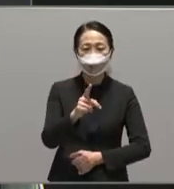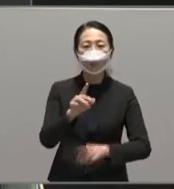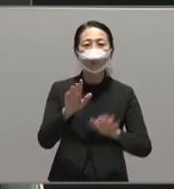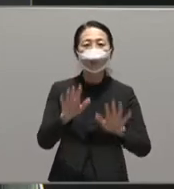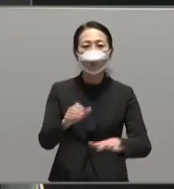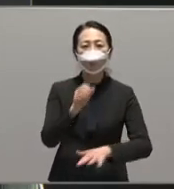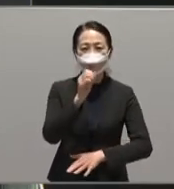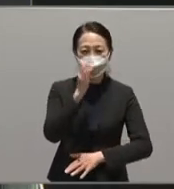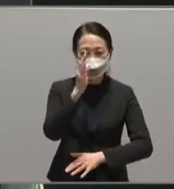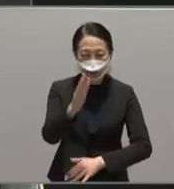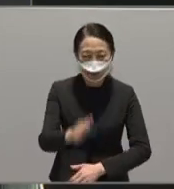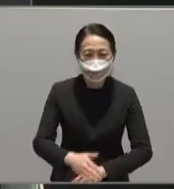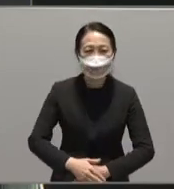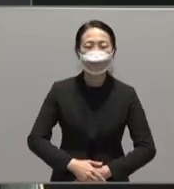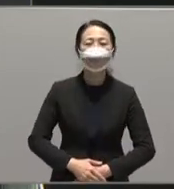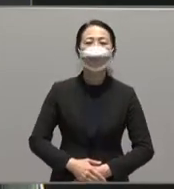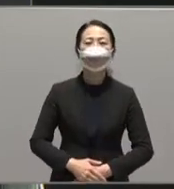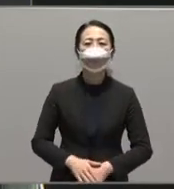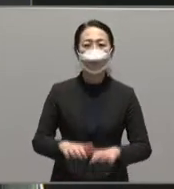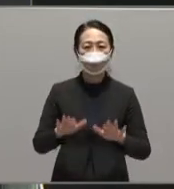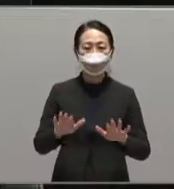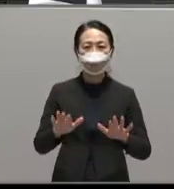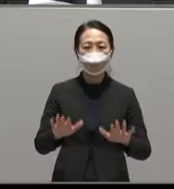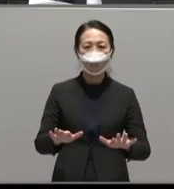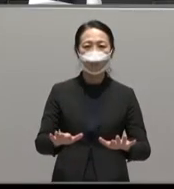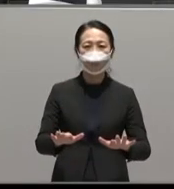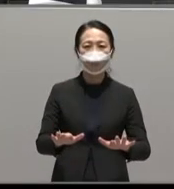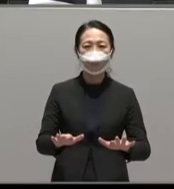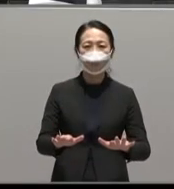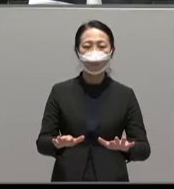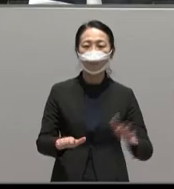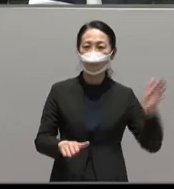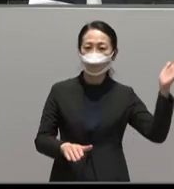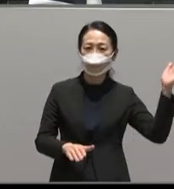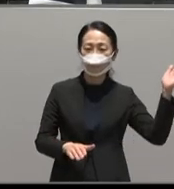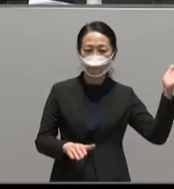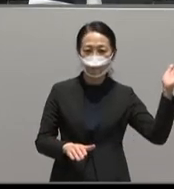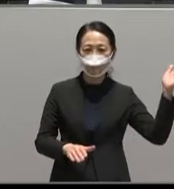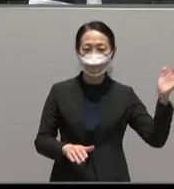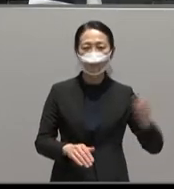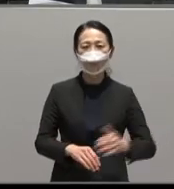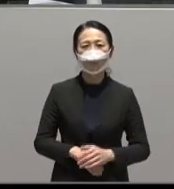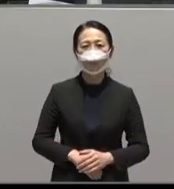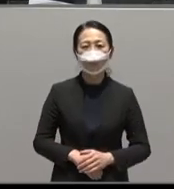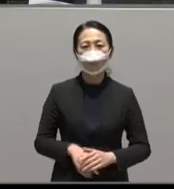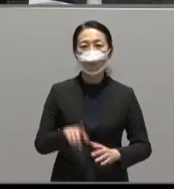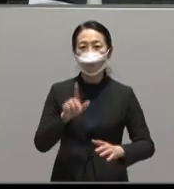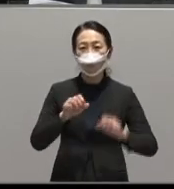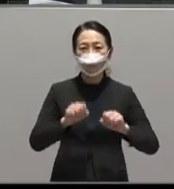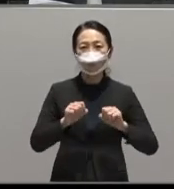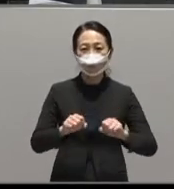I'm Lee from Japan Nippon Medical School.